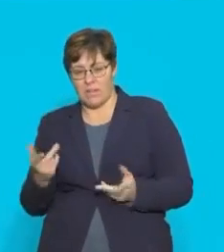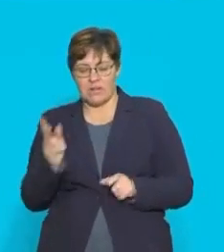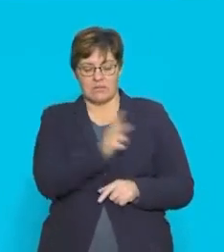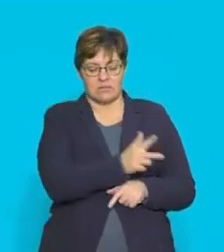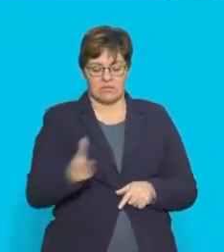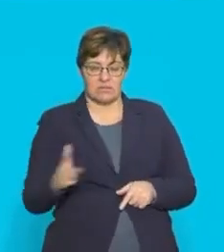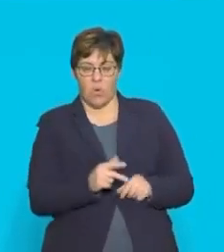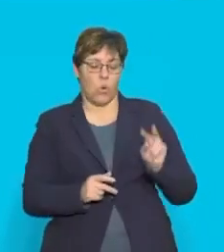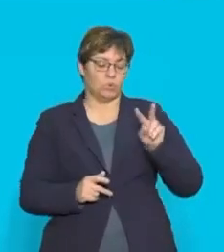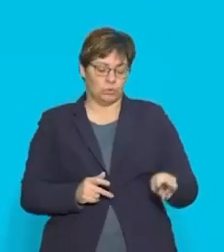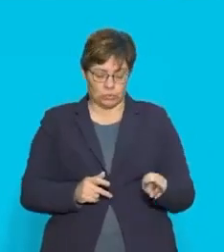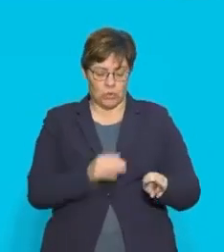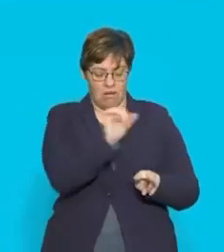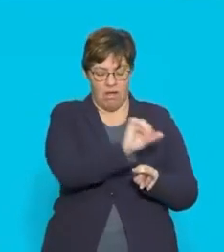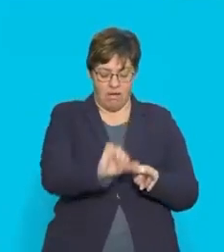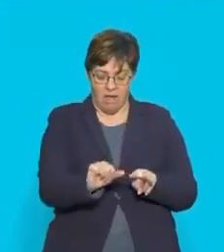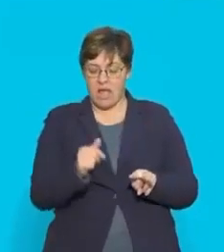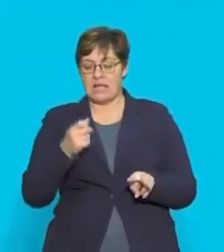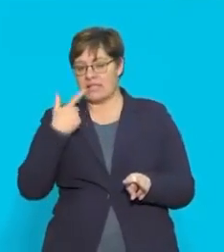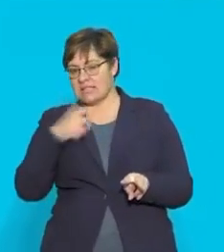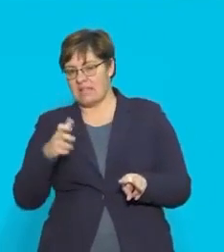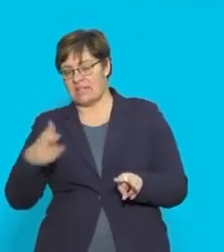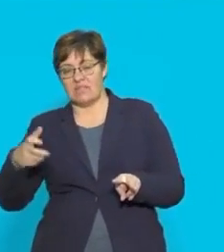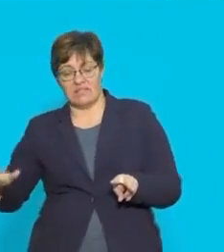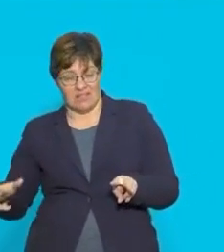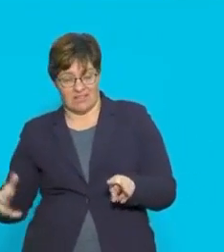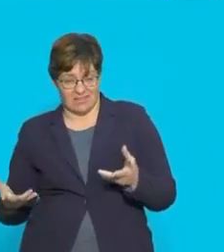packed together. So what do we have to do with this question?